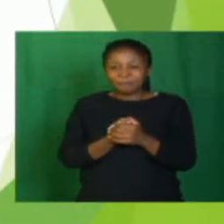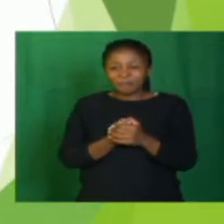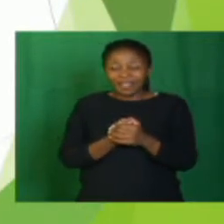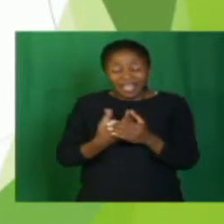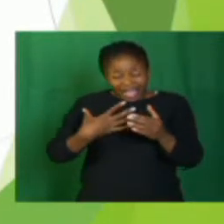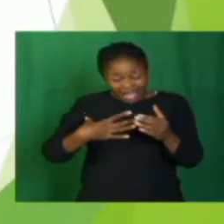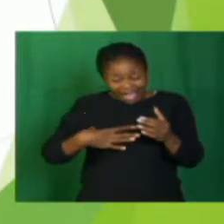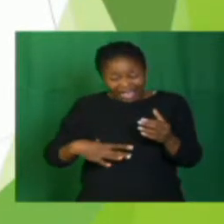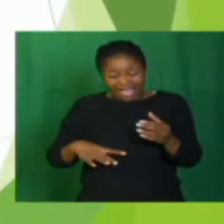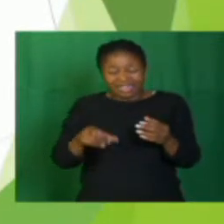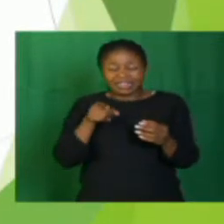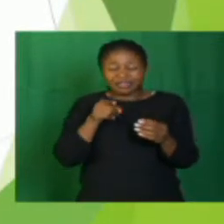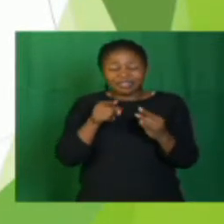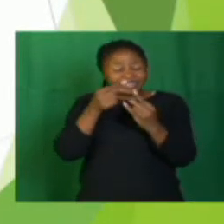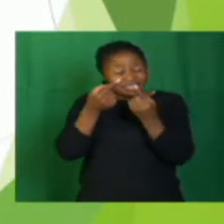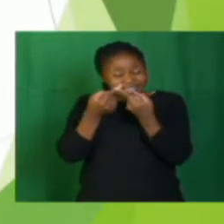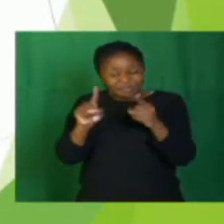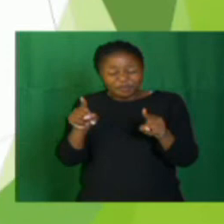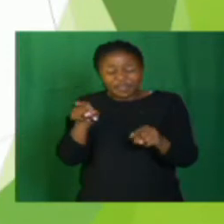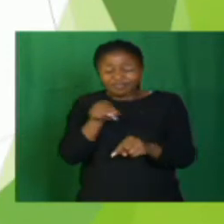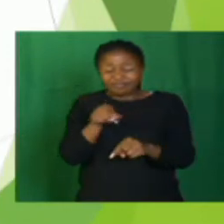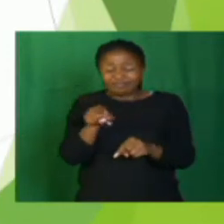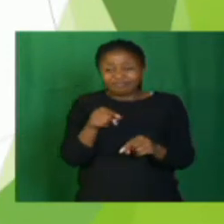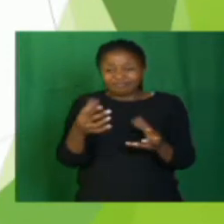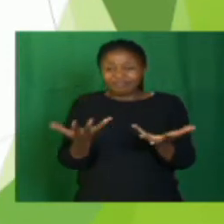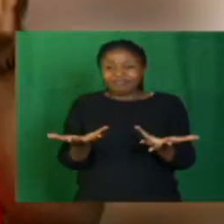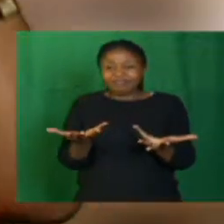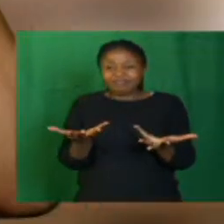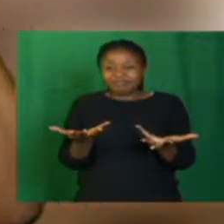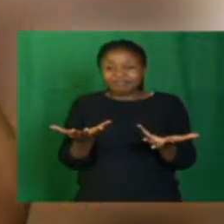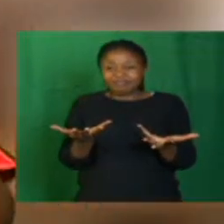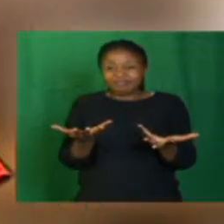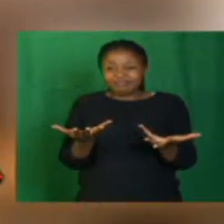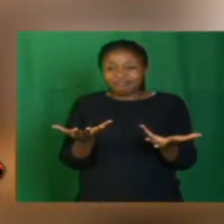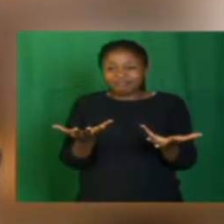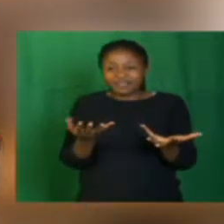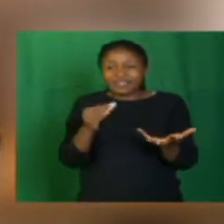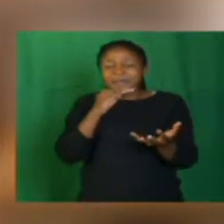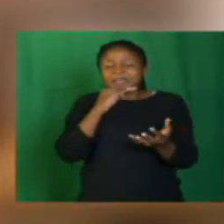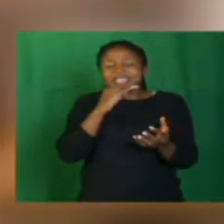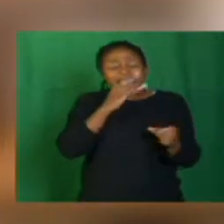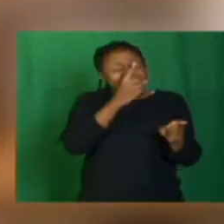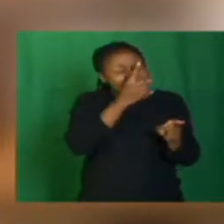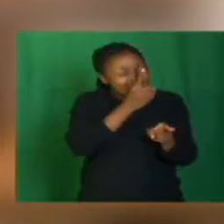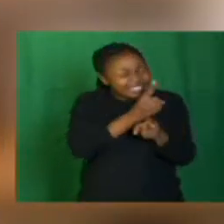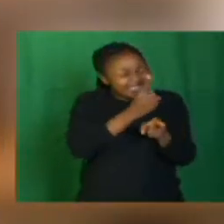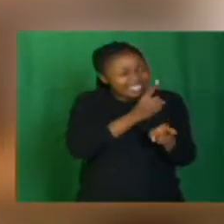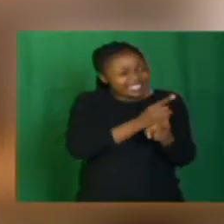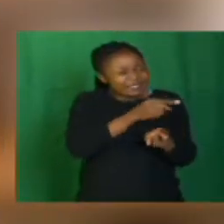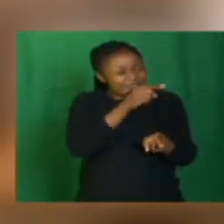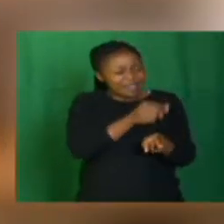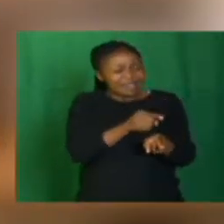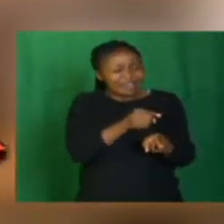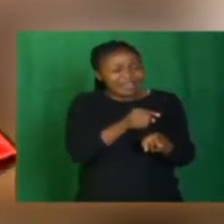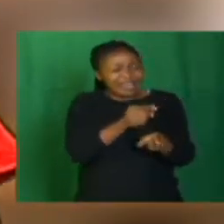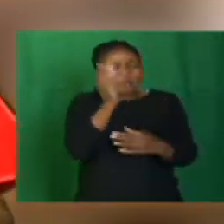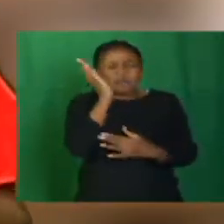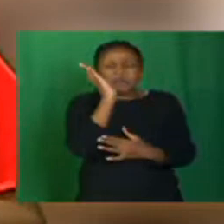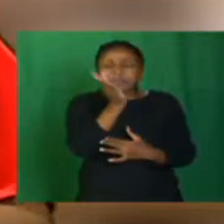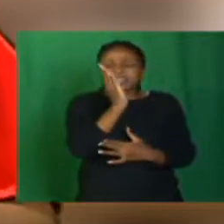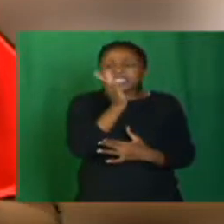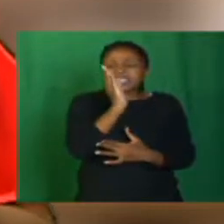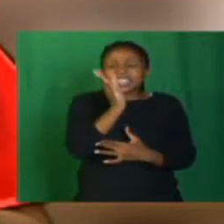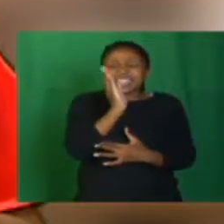Another comparison here. A discursive piece is where you present a balanced examination of an